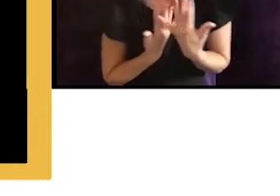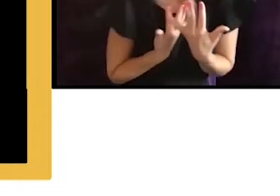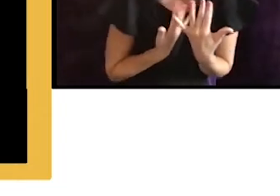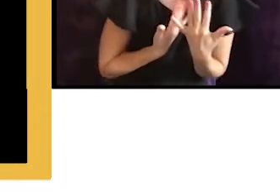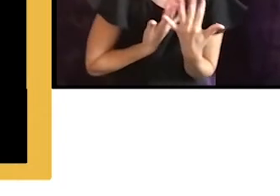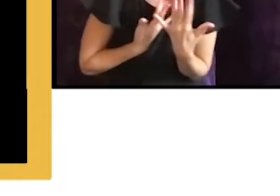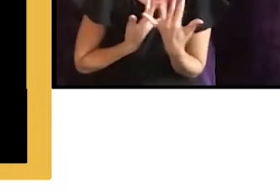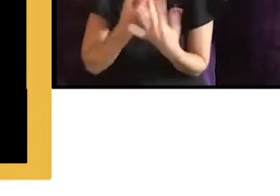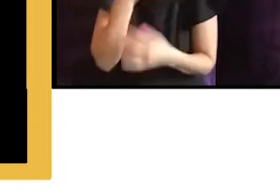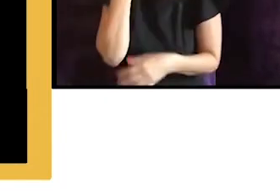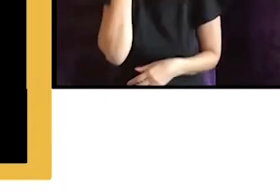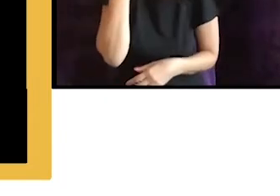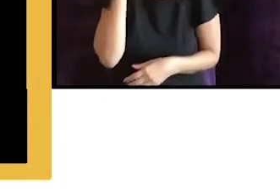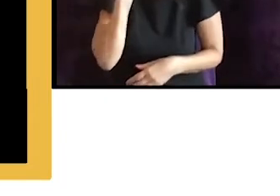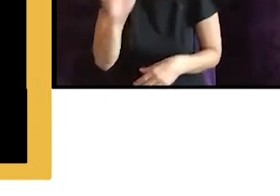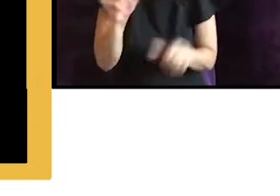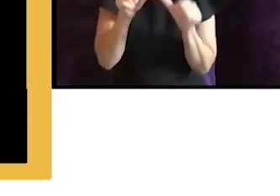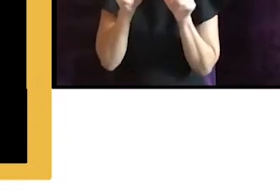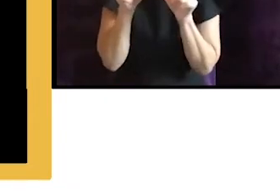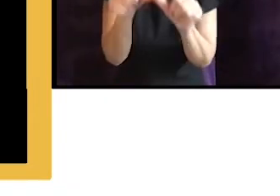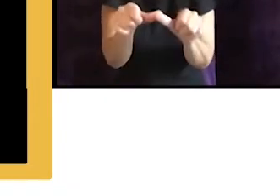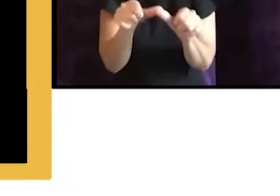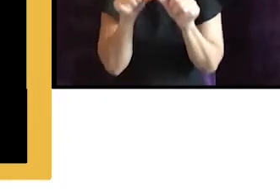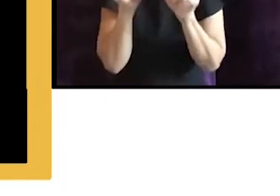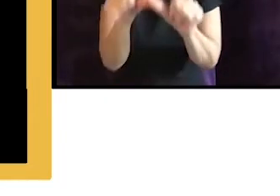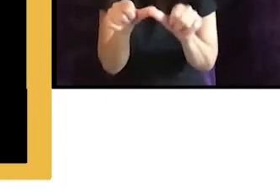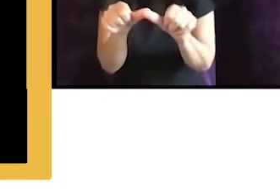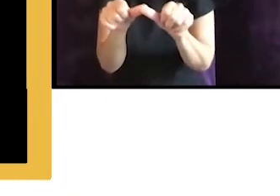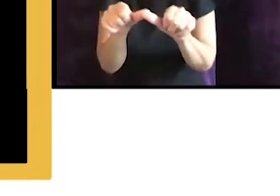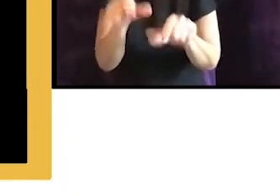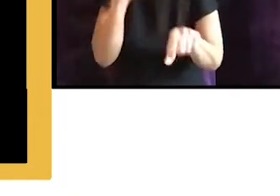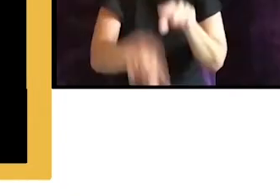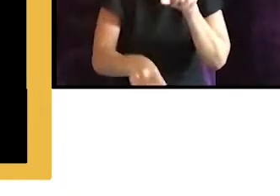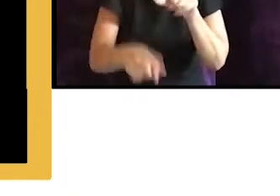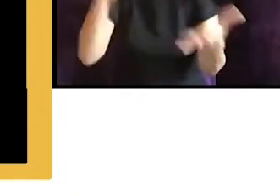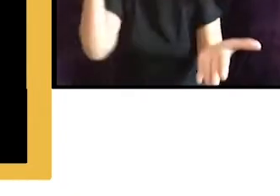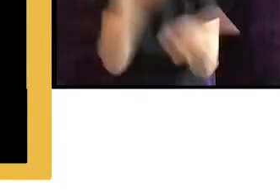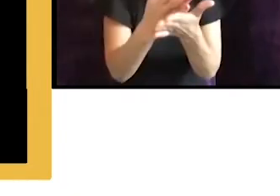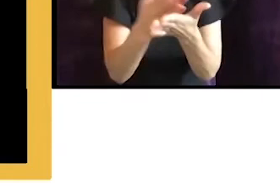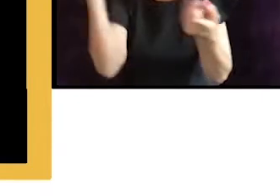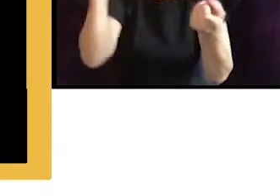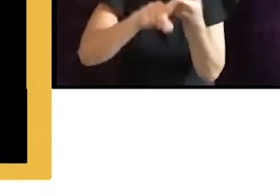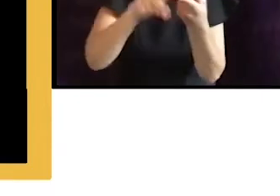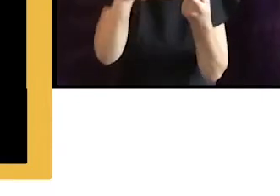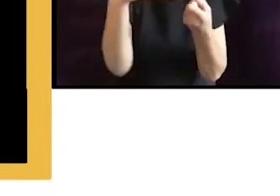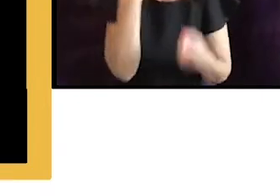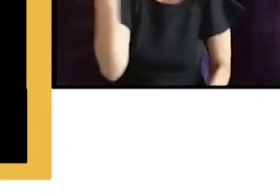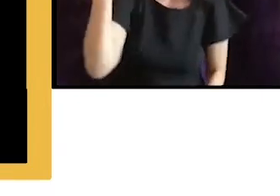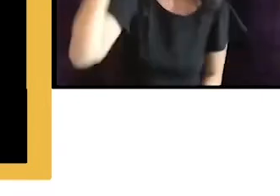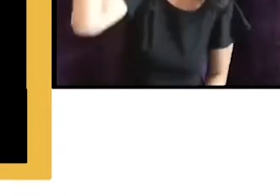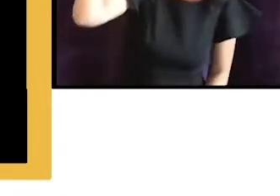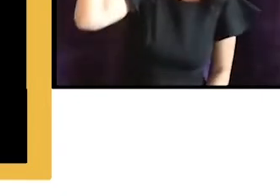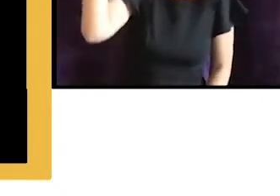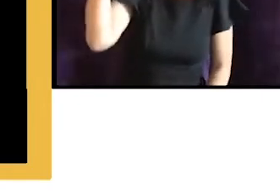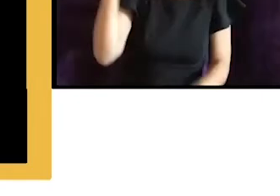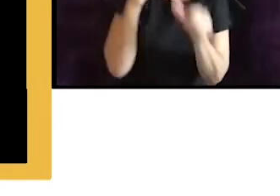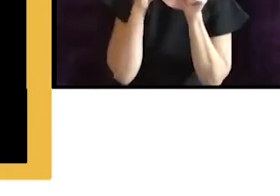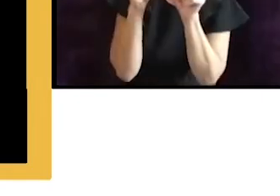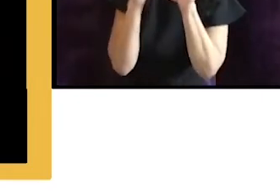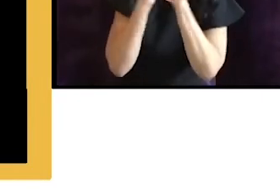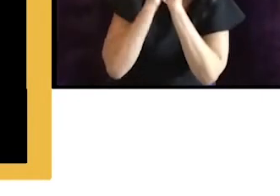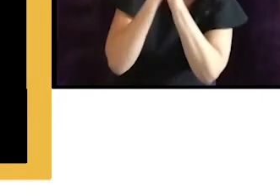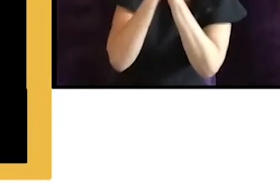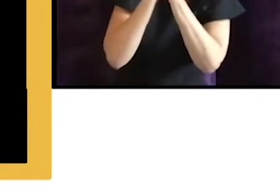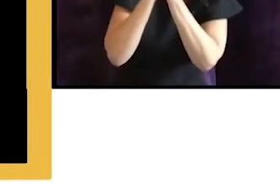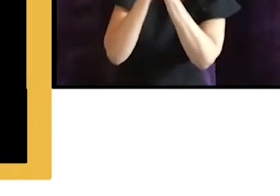of me, and its torment won't be through till you let me spend my life making love to you day